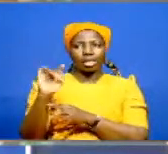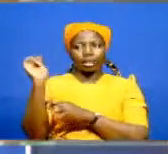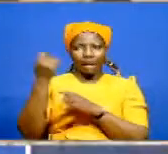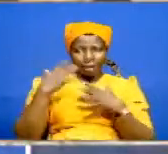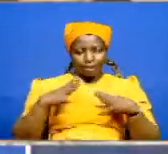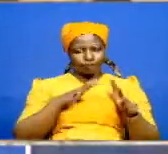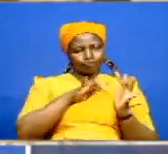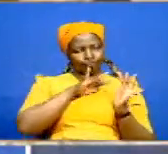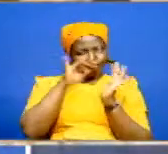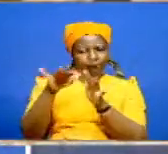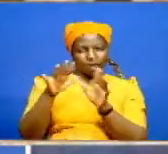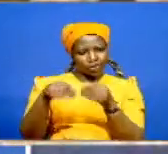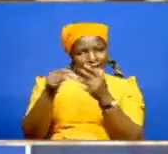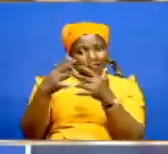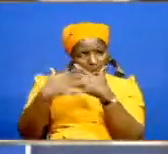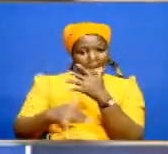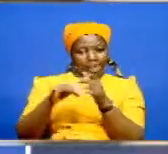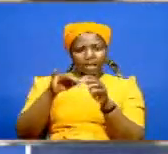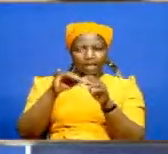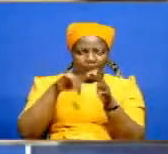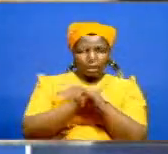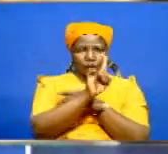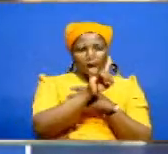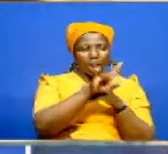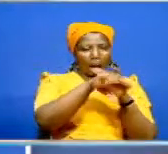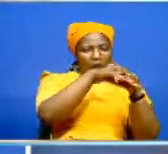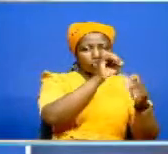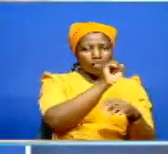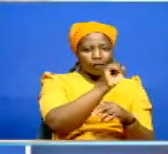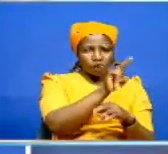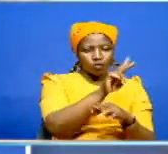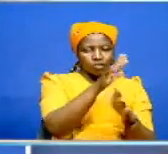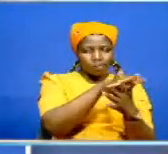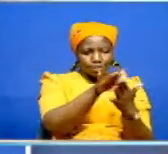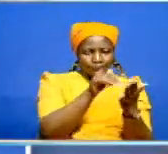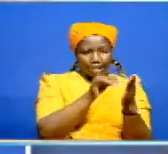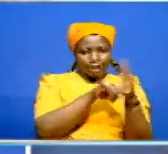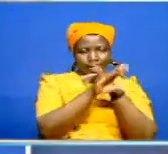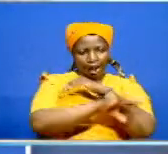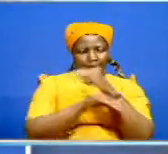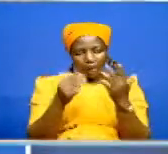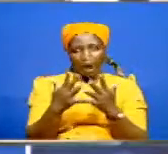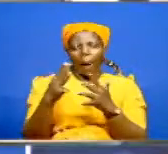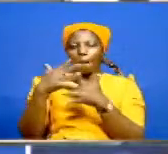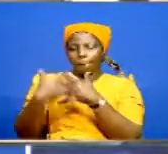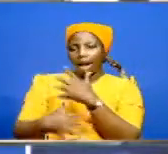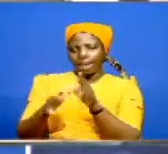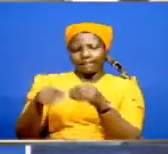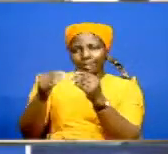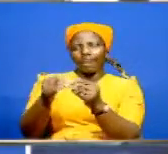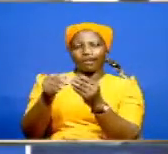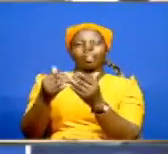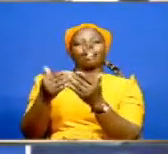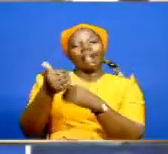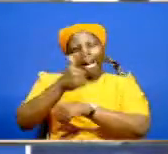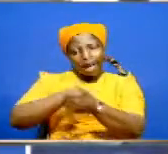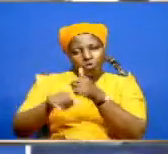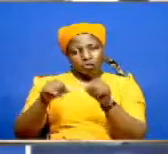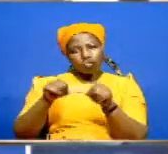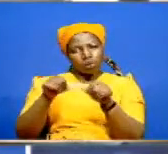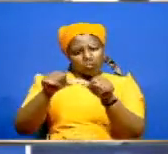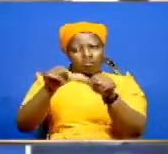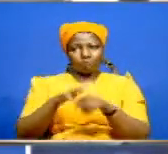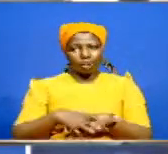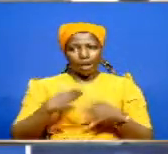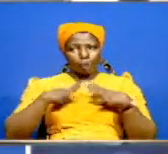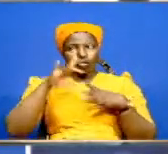turned up to donate blood in one of the 52 centers across the country where blood donation drives are taking place. Wakuwe na positive attitude towards